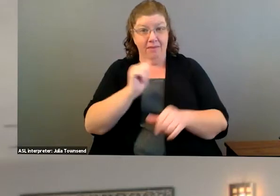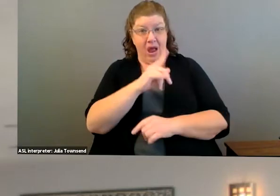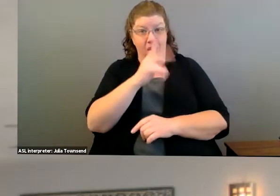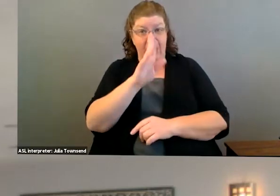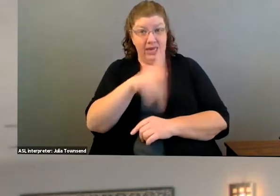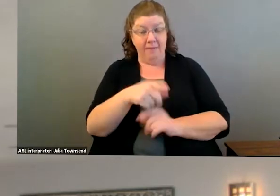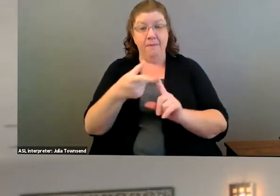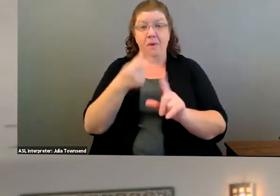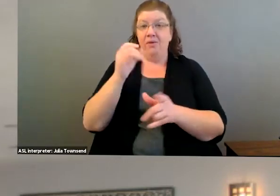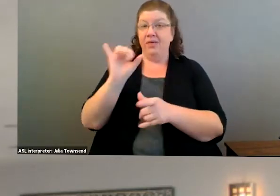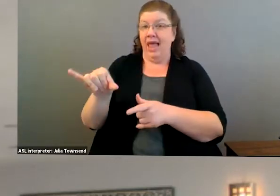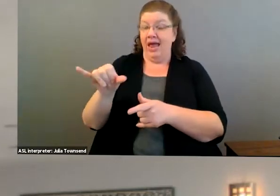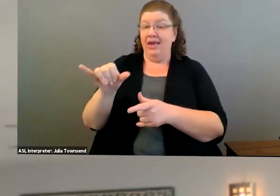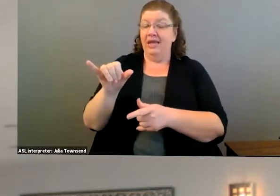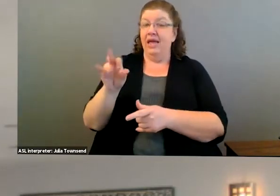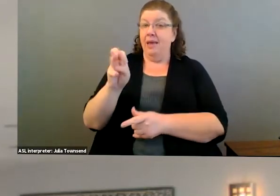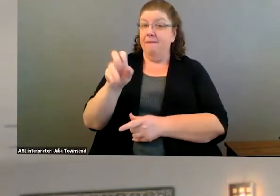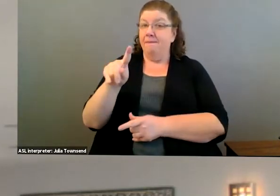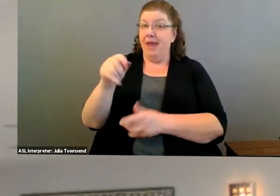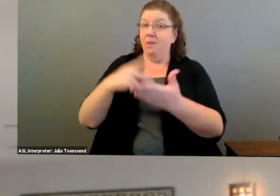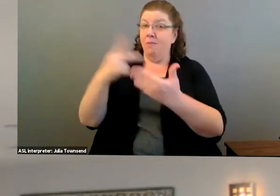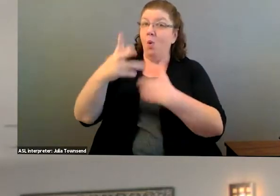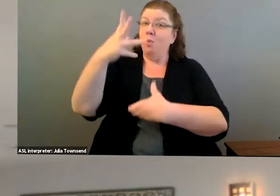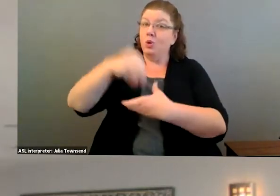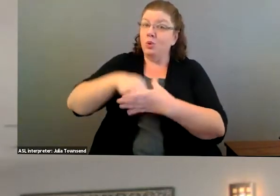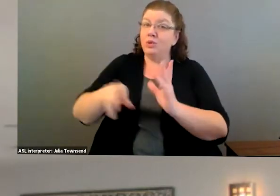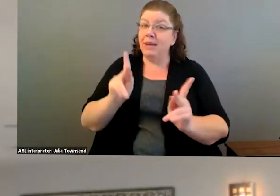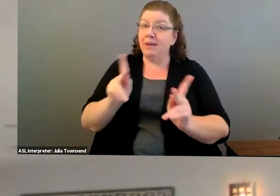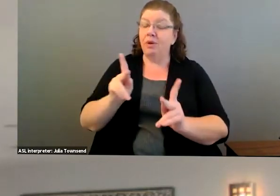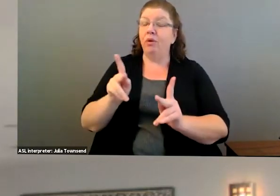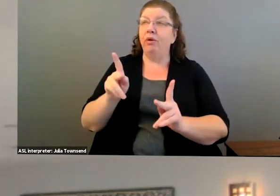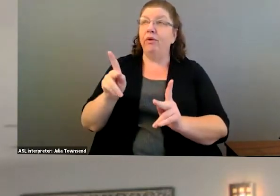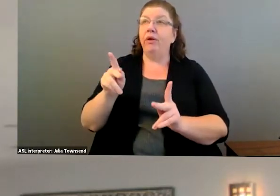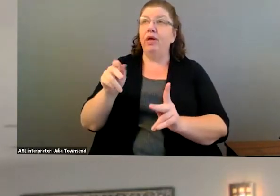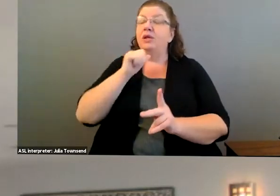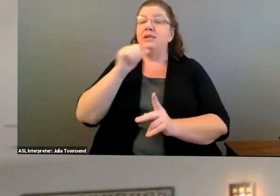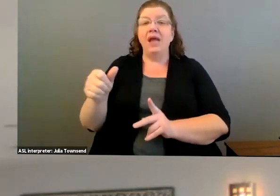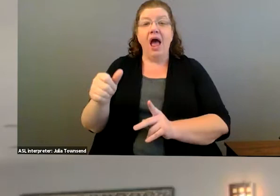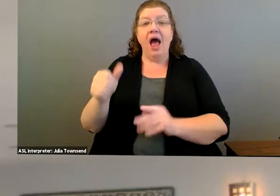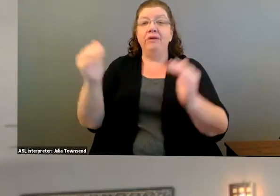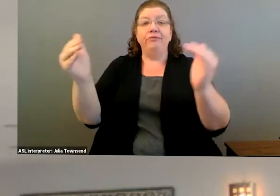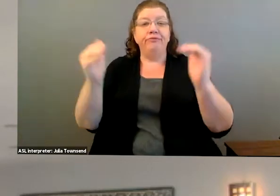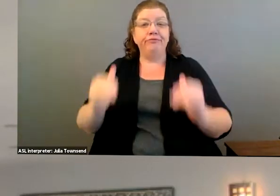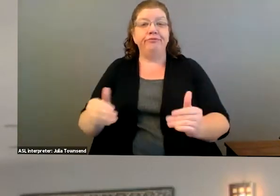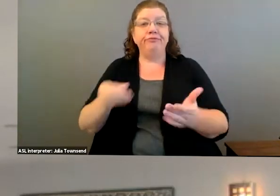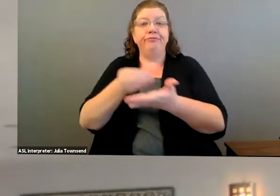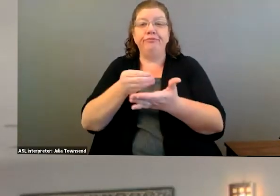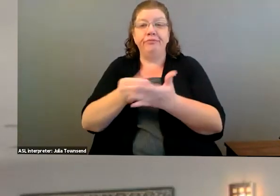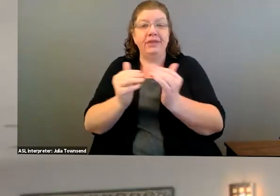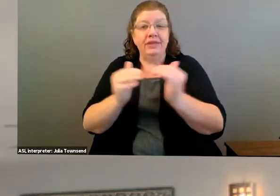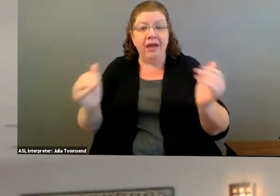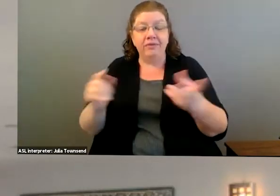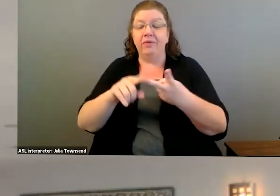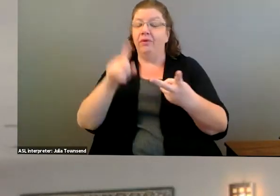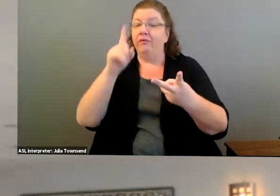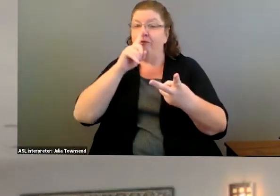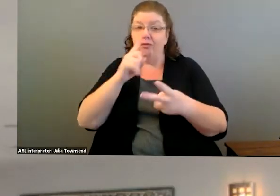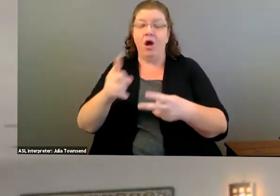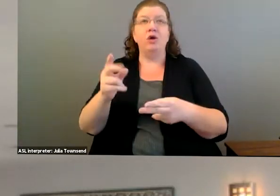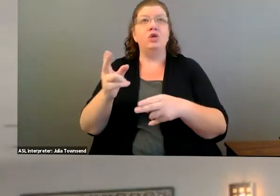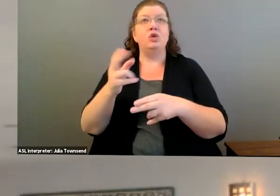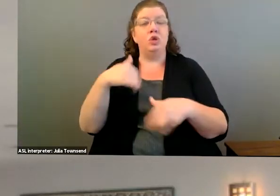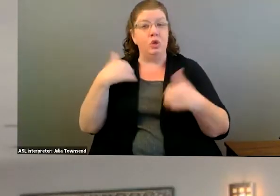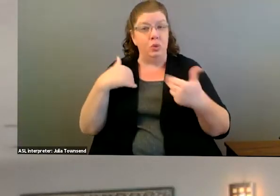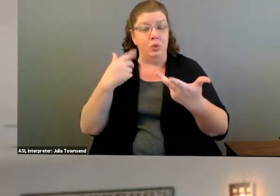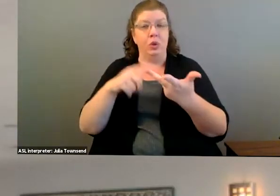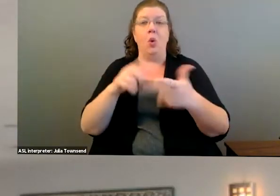program includes people who are not socioeconomically disadvantaged or foster youth or English language learners.